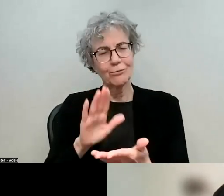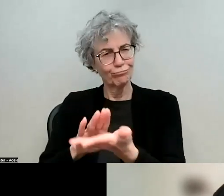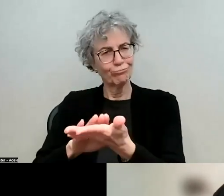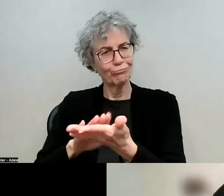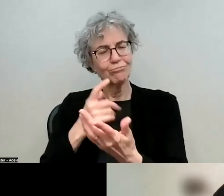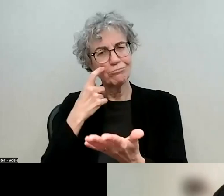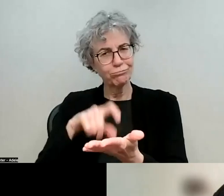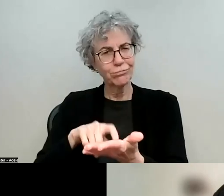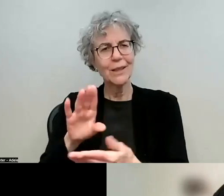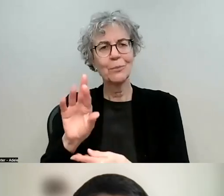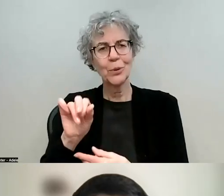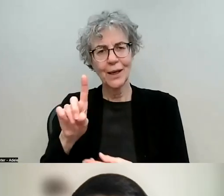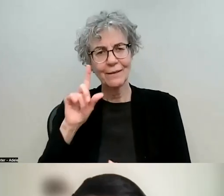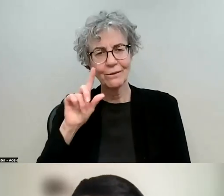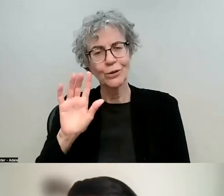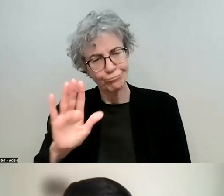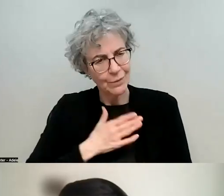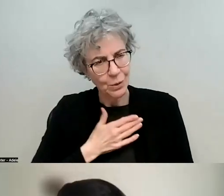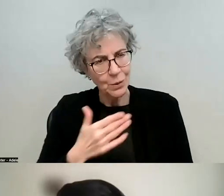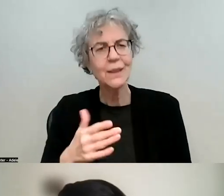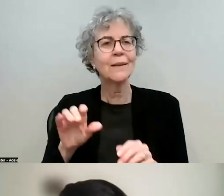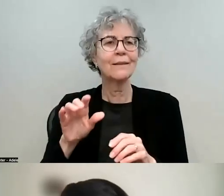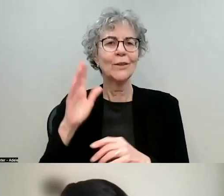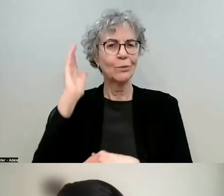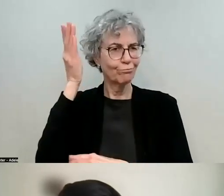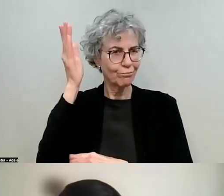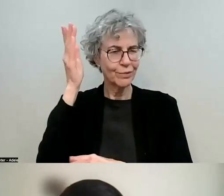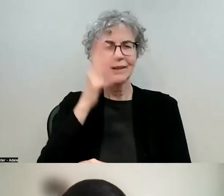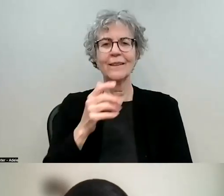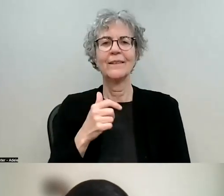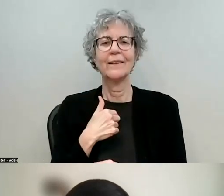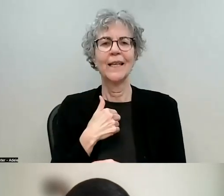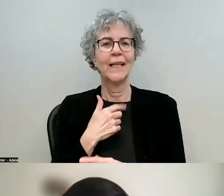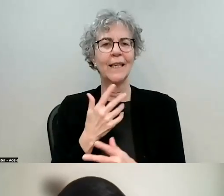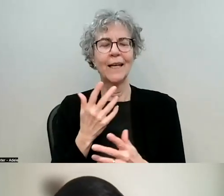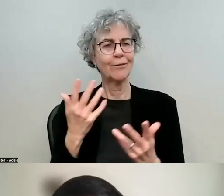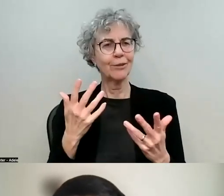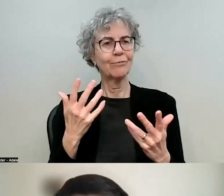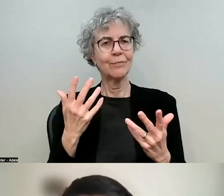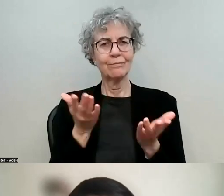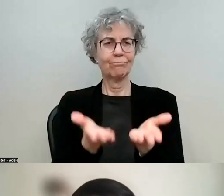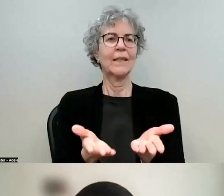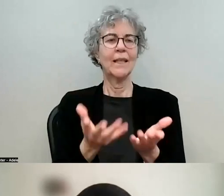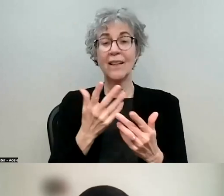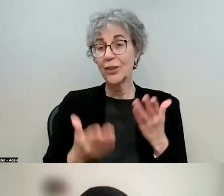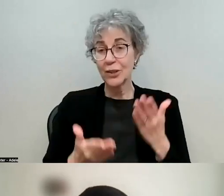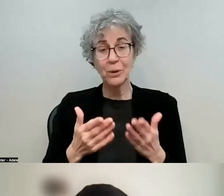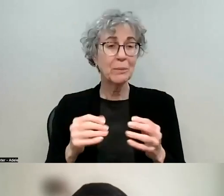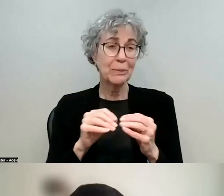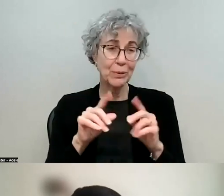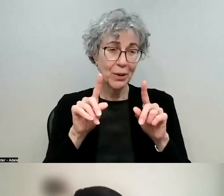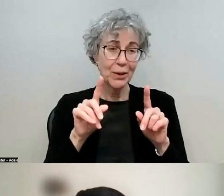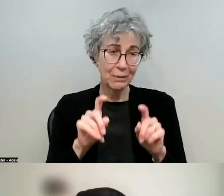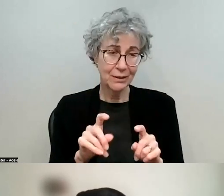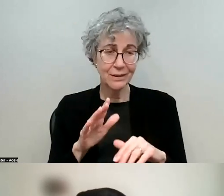for being willing to do this and putting himself out there. Again, there's probably more questions than answers at